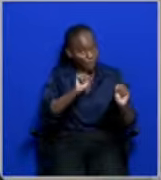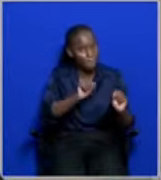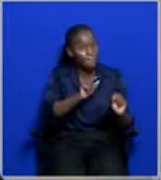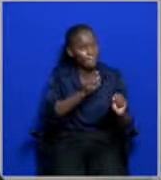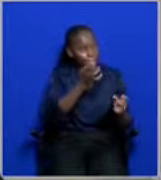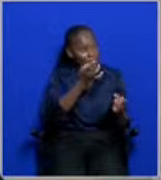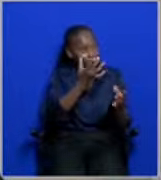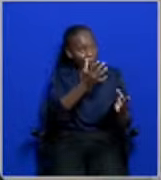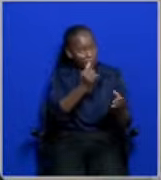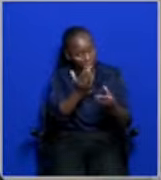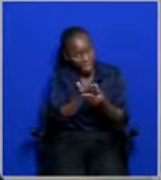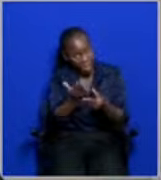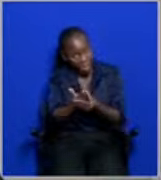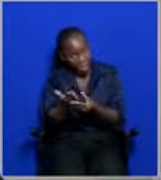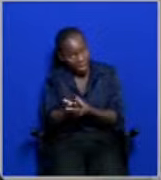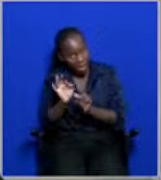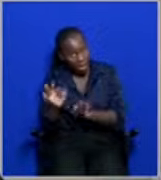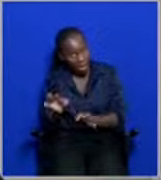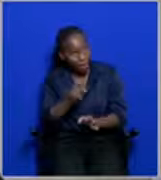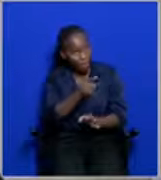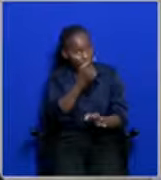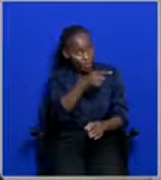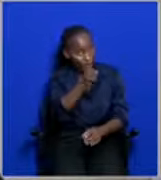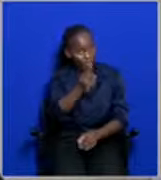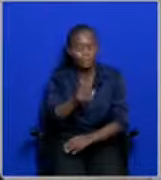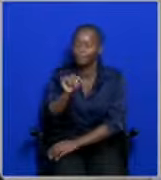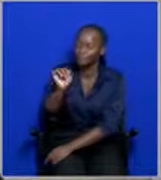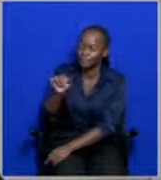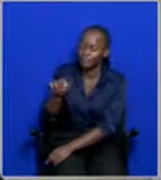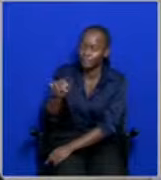make the necessary changes to the commissioner's files.